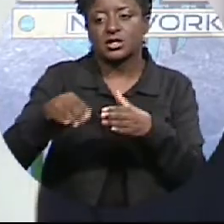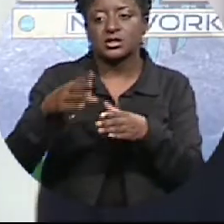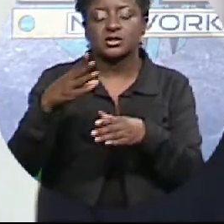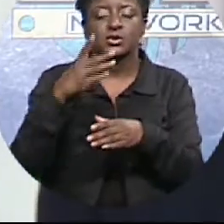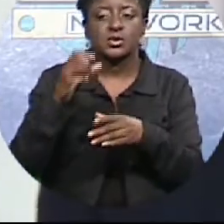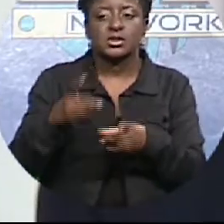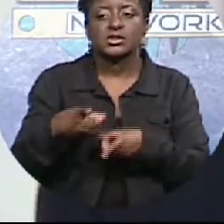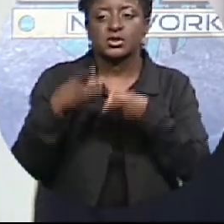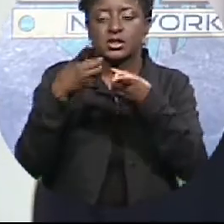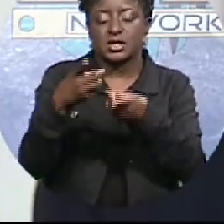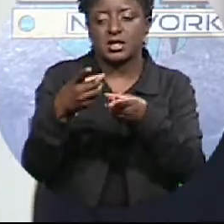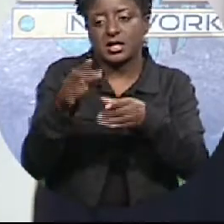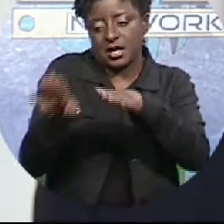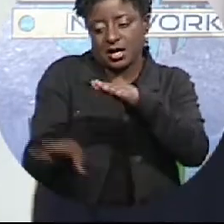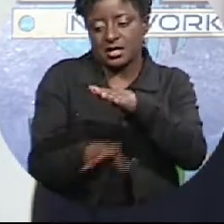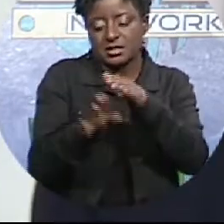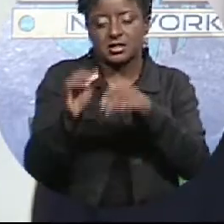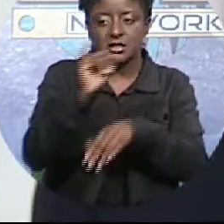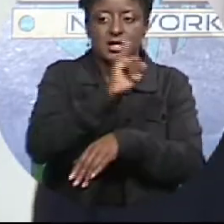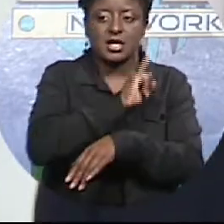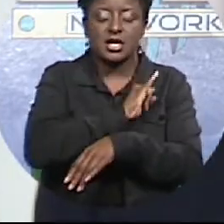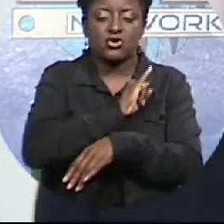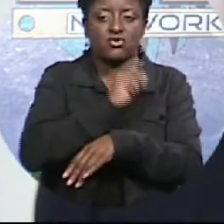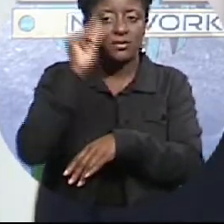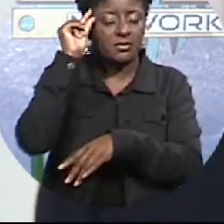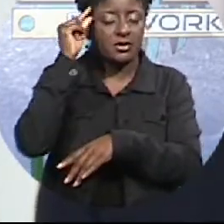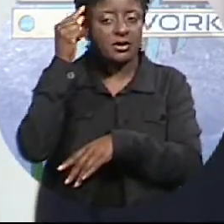and they must have had some reason for